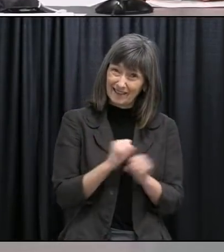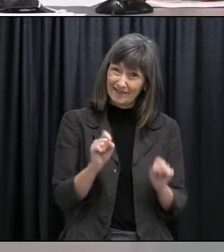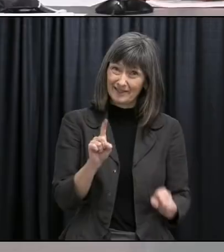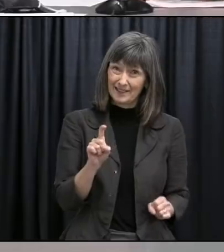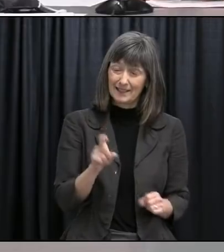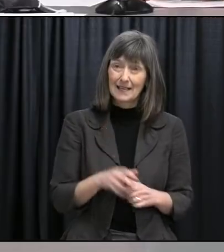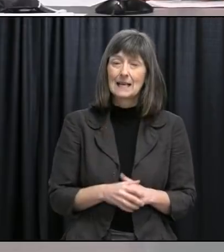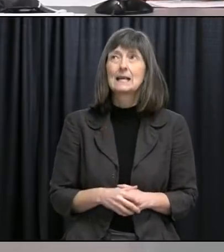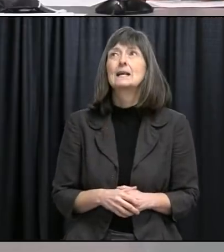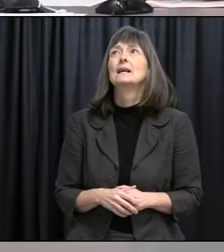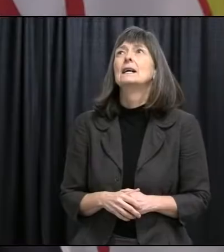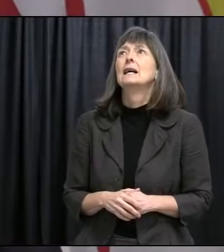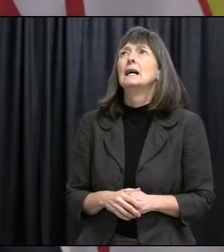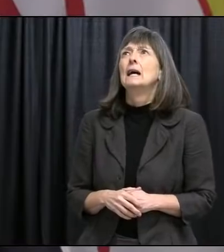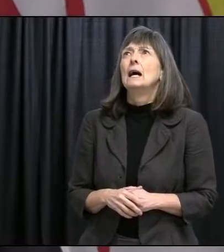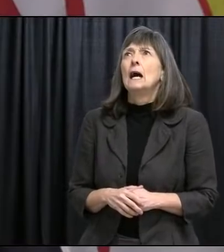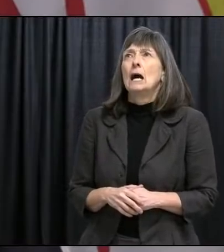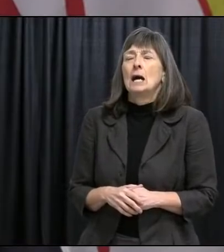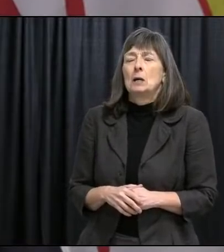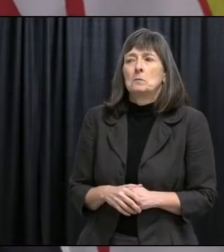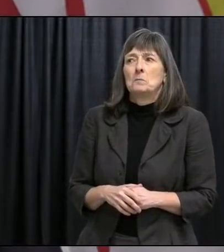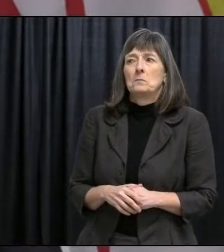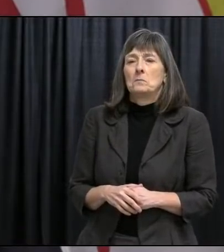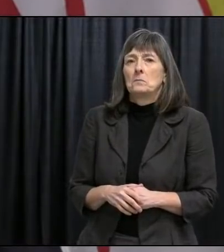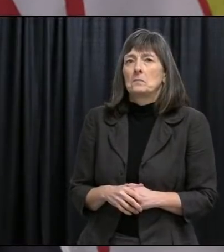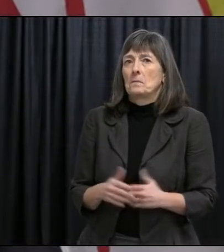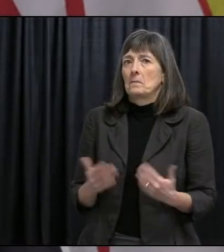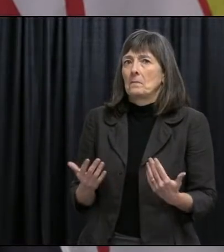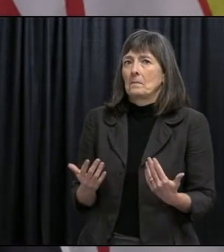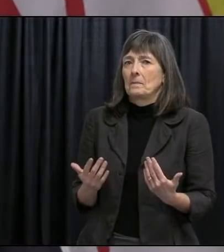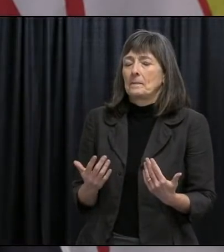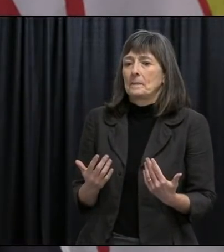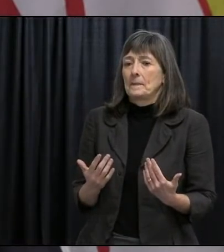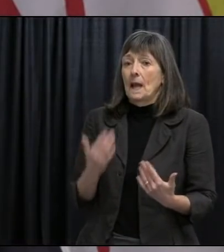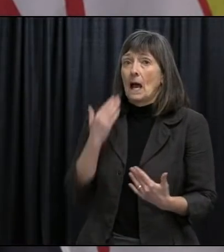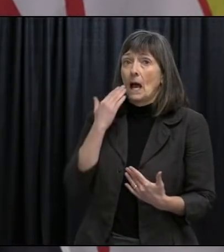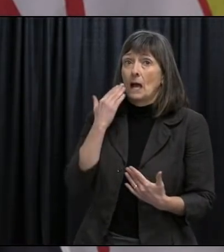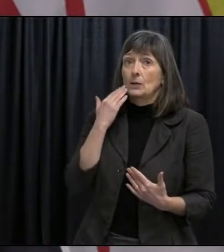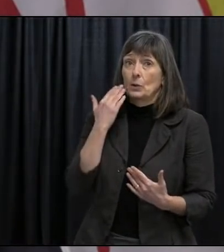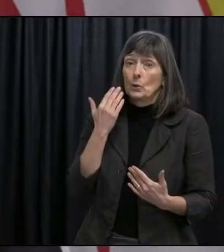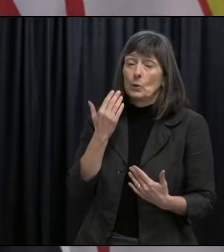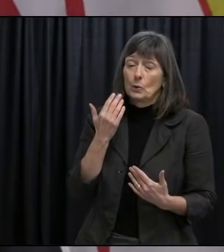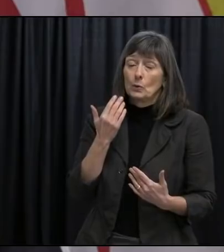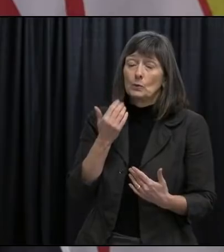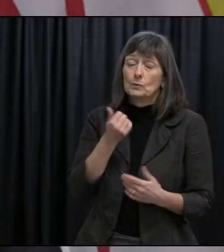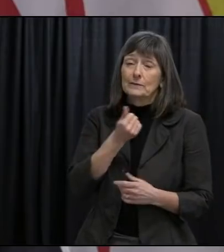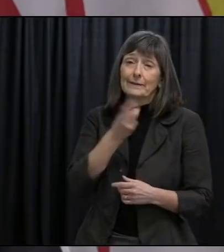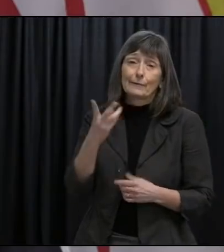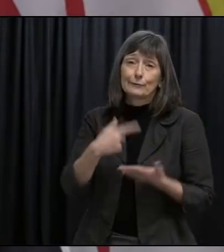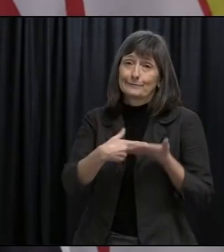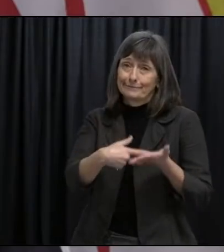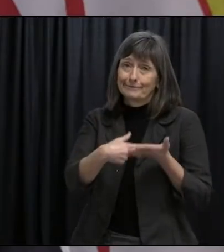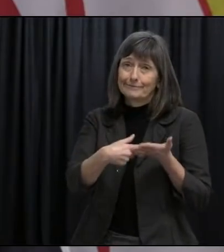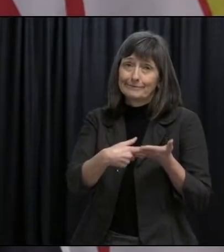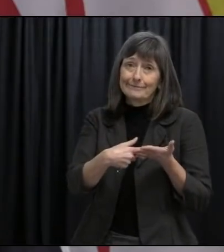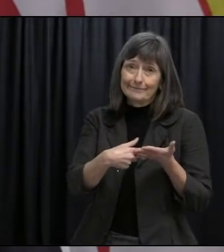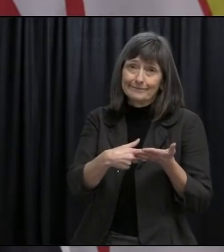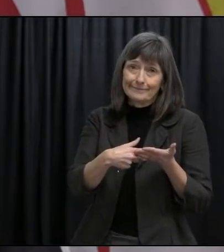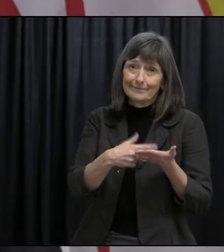So I can't speak to that specifically, but I do know that those conversations are happening to address